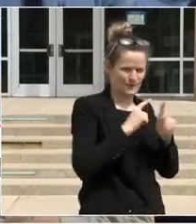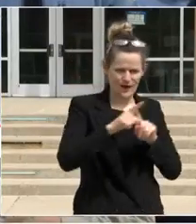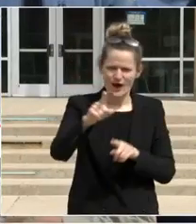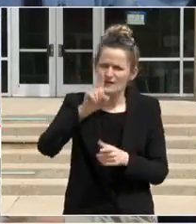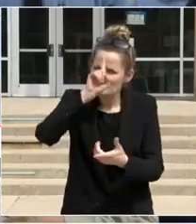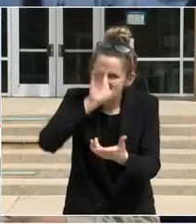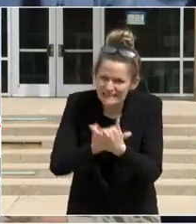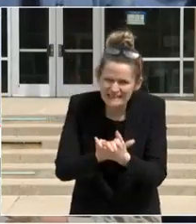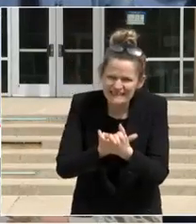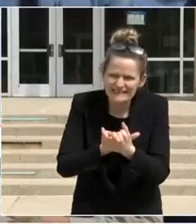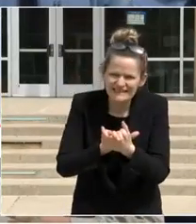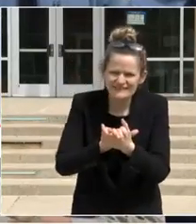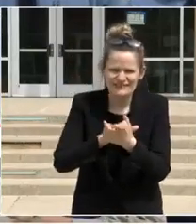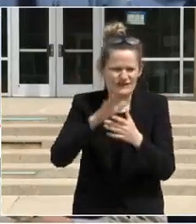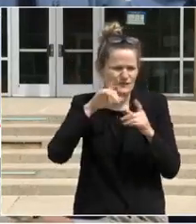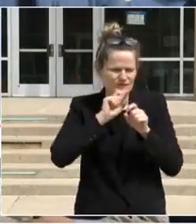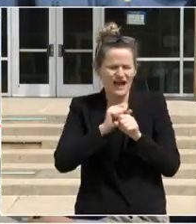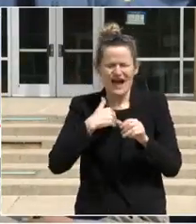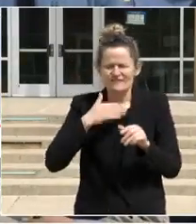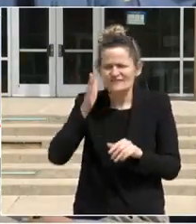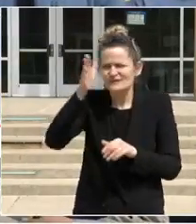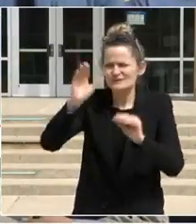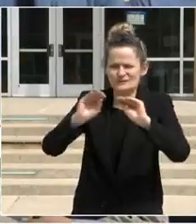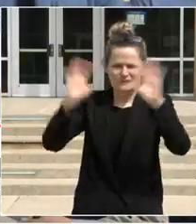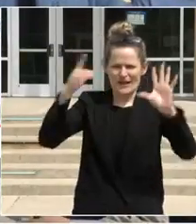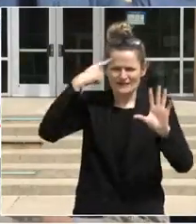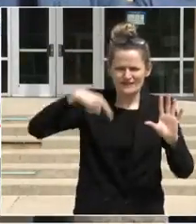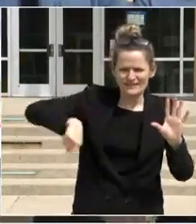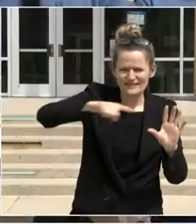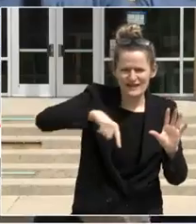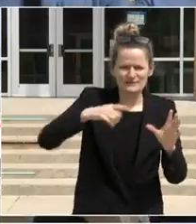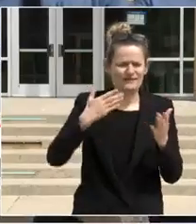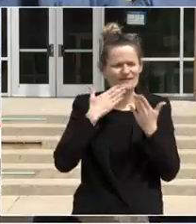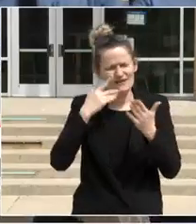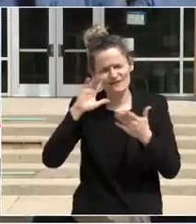because of what you have done. So thank you in advance for all that you guys have done.